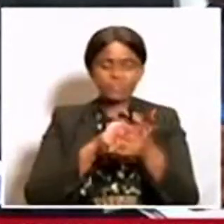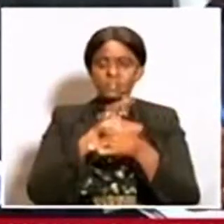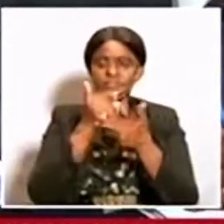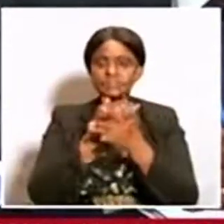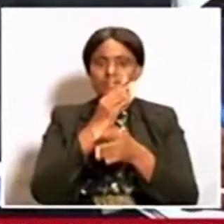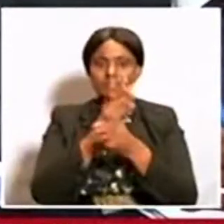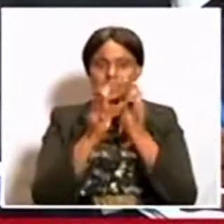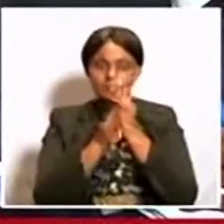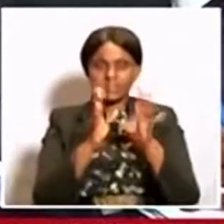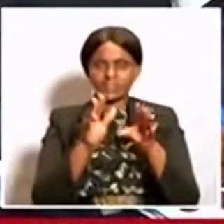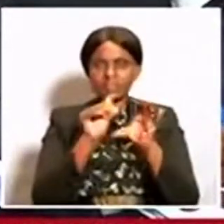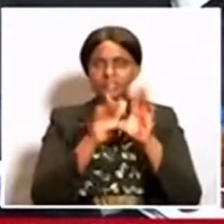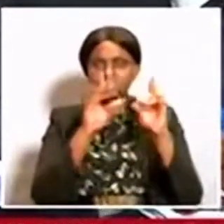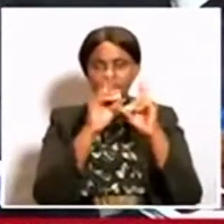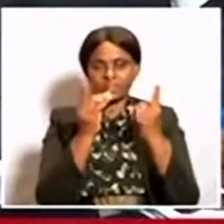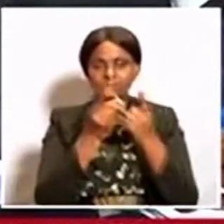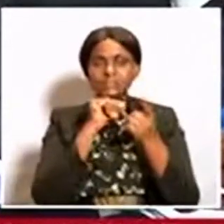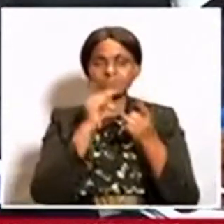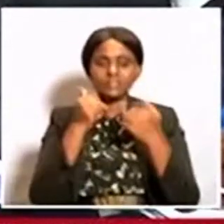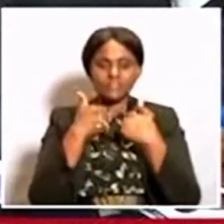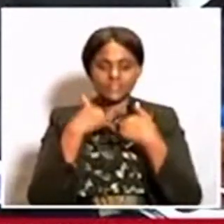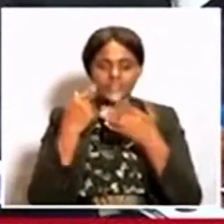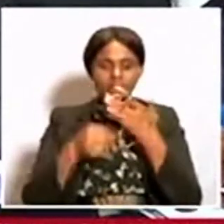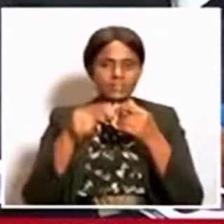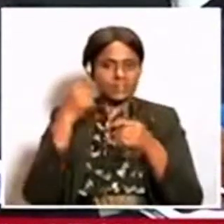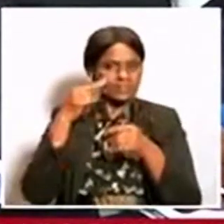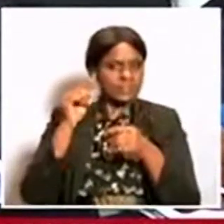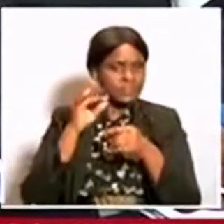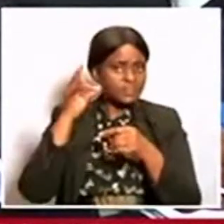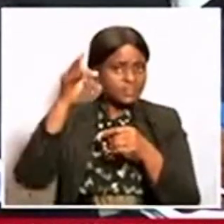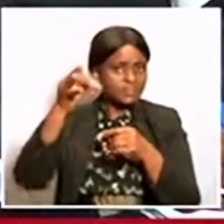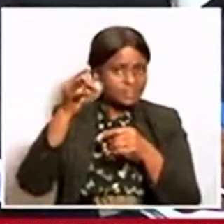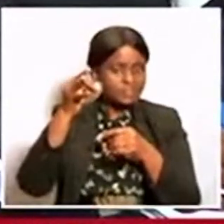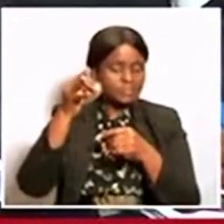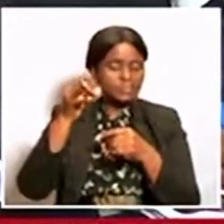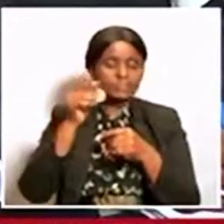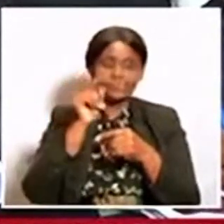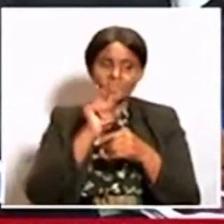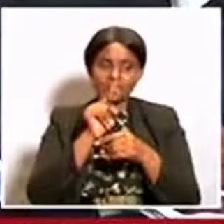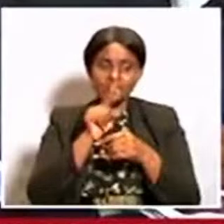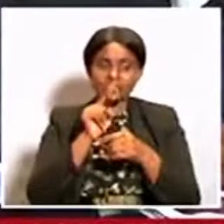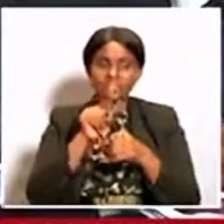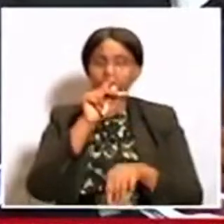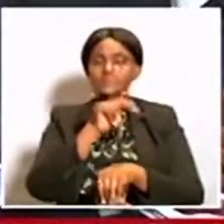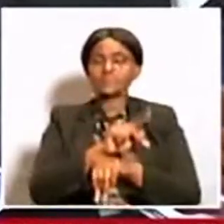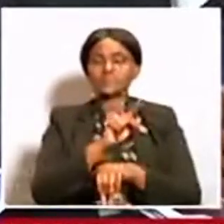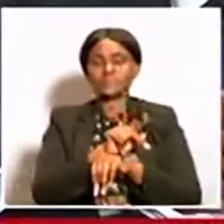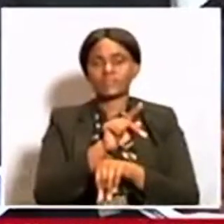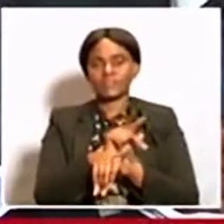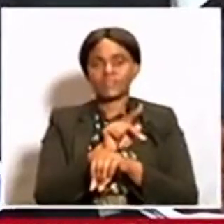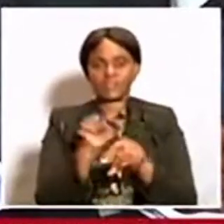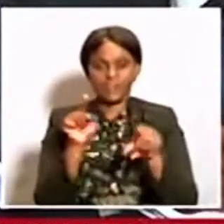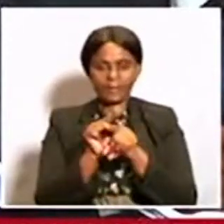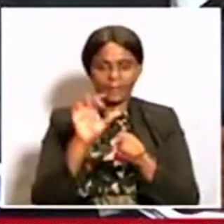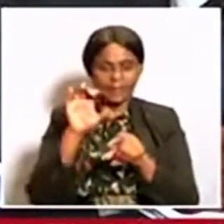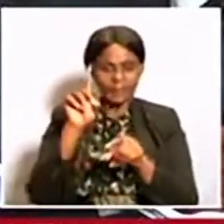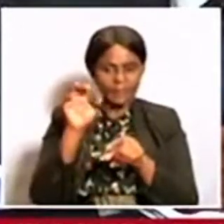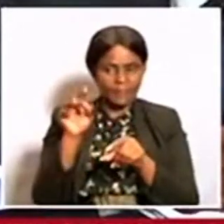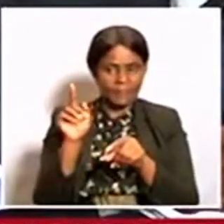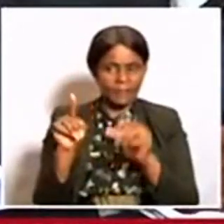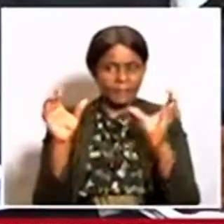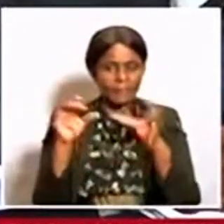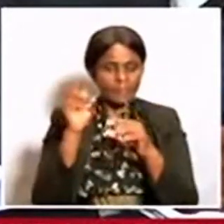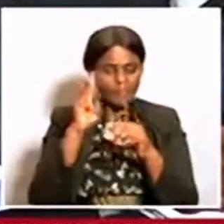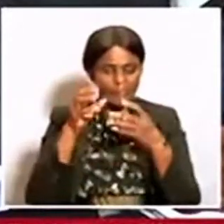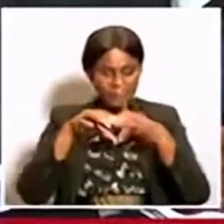contractors in the district will not be considered for future significant projects. The CDF committee will